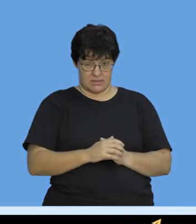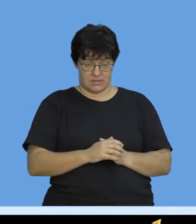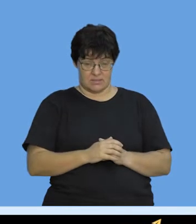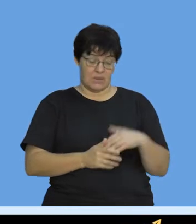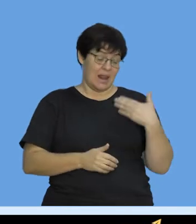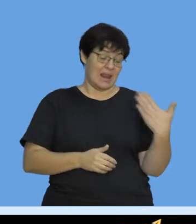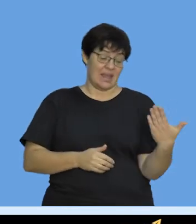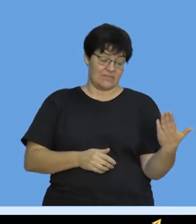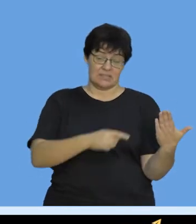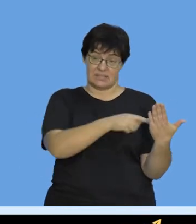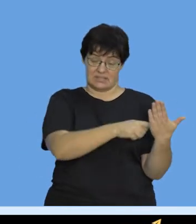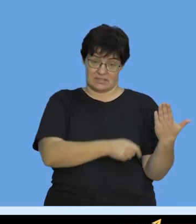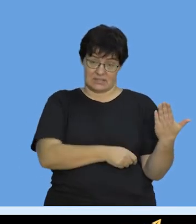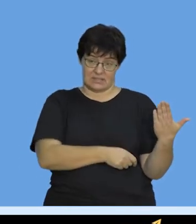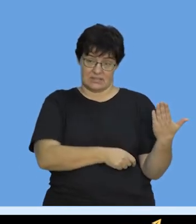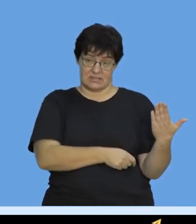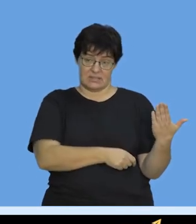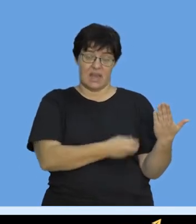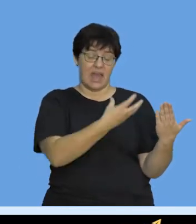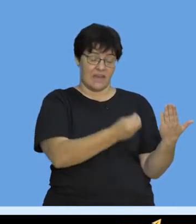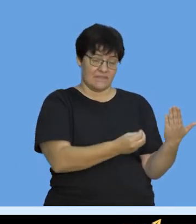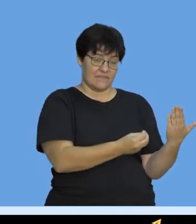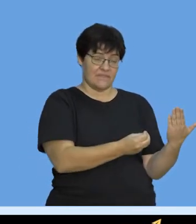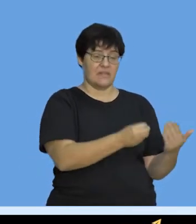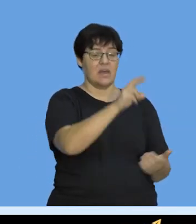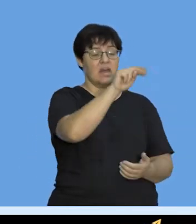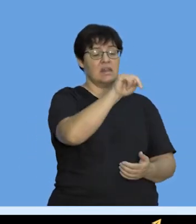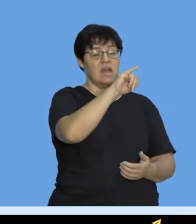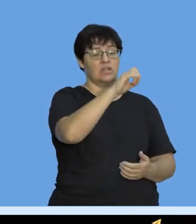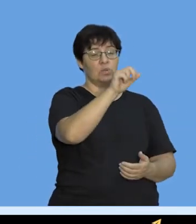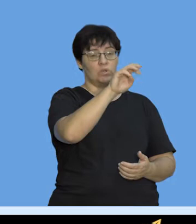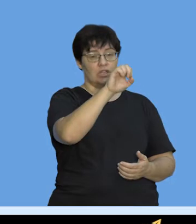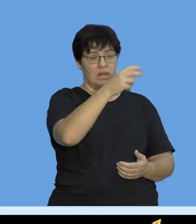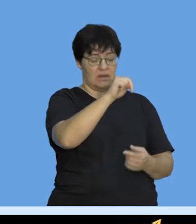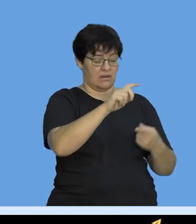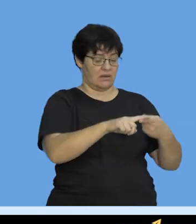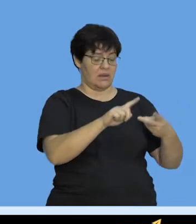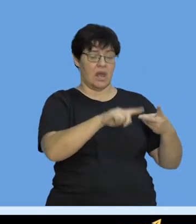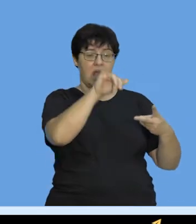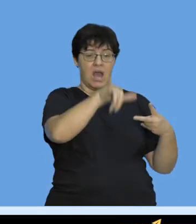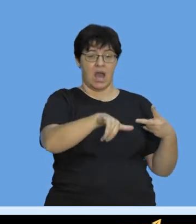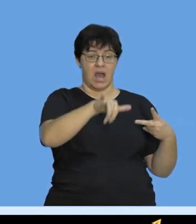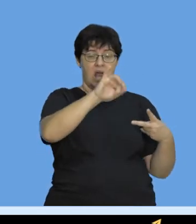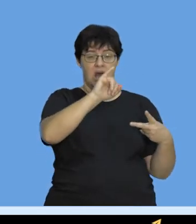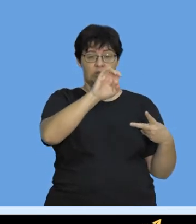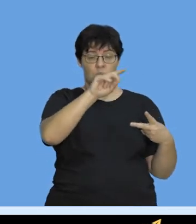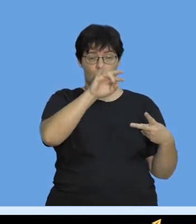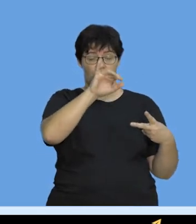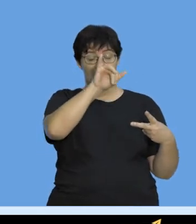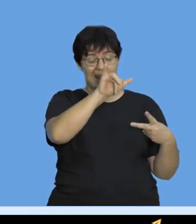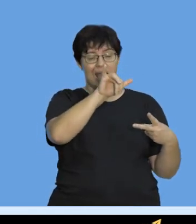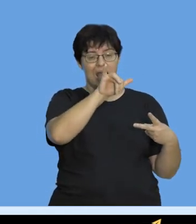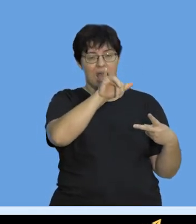side, consist of nitrogen and hydrogen. Also pay careful attention. Let's start, say, for argument's sake,